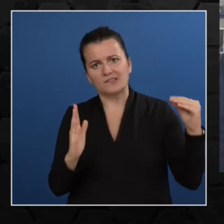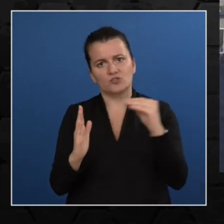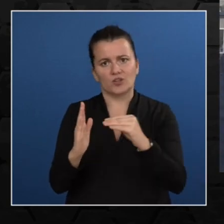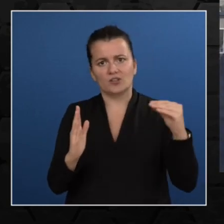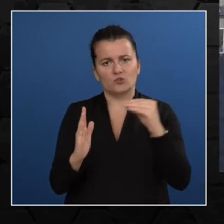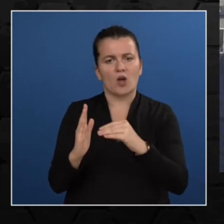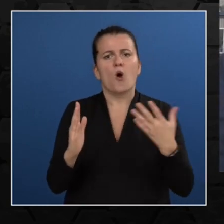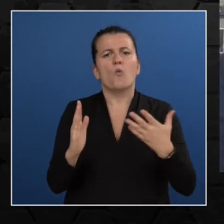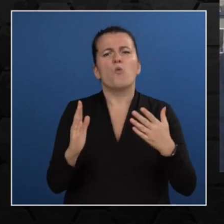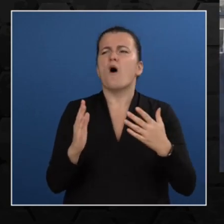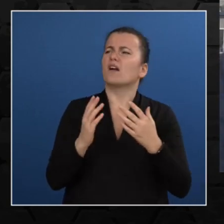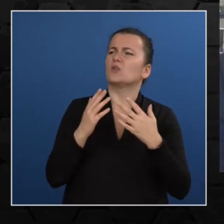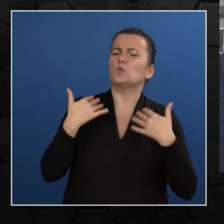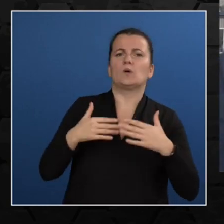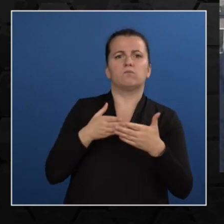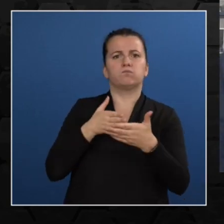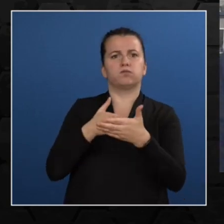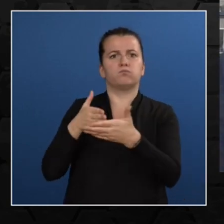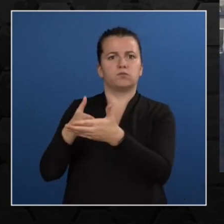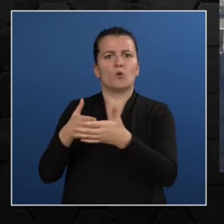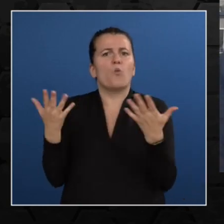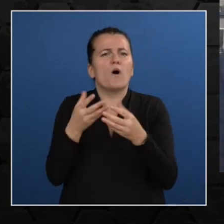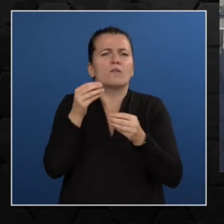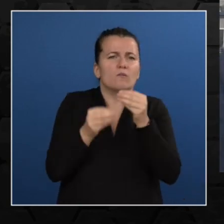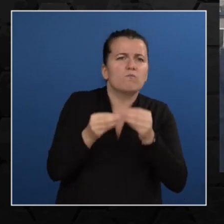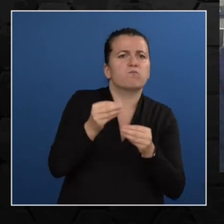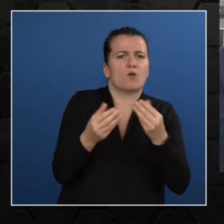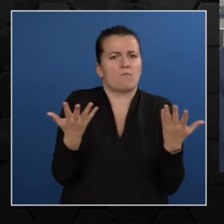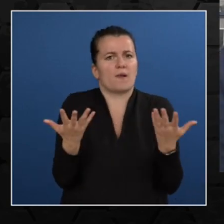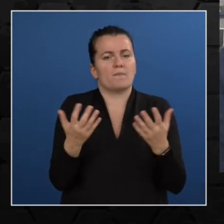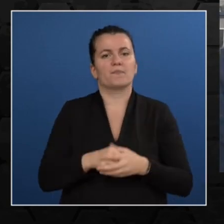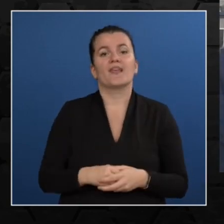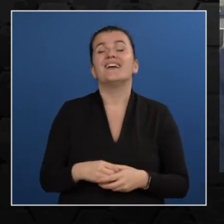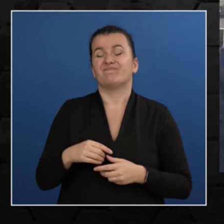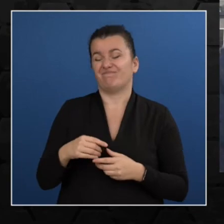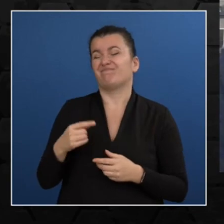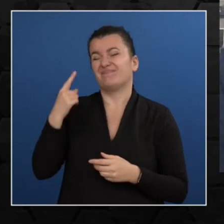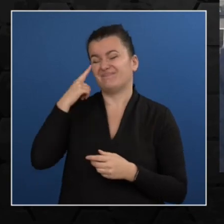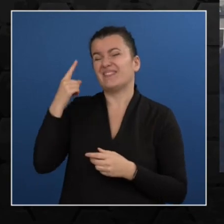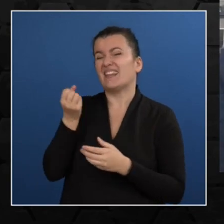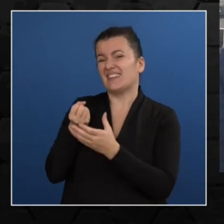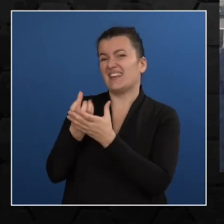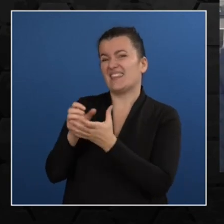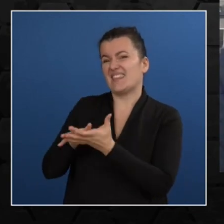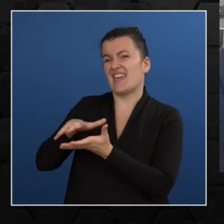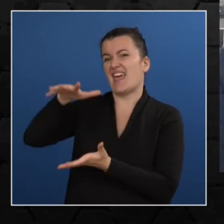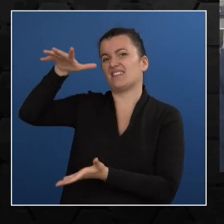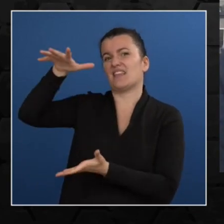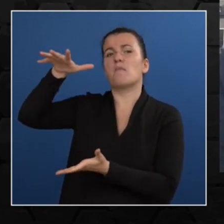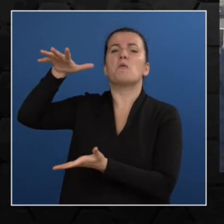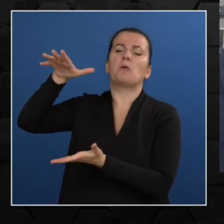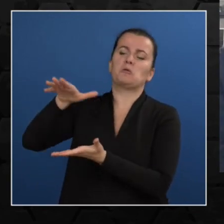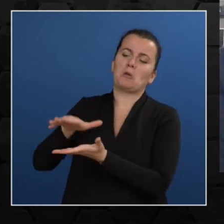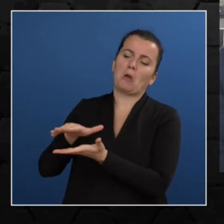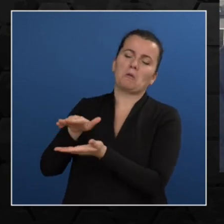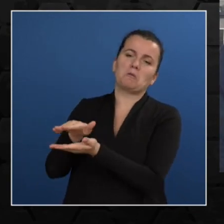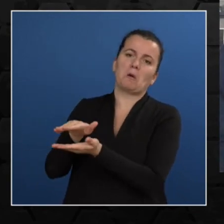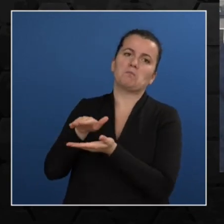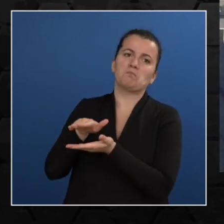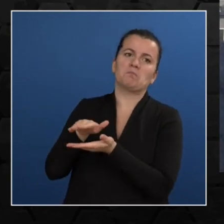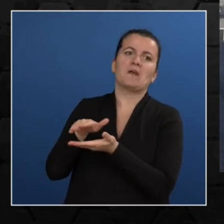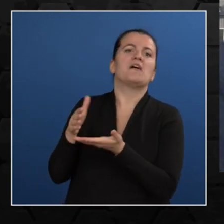me, I would say is the data, because people don't have a lot of data available to them. So that's why they can't